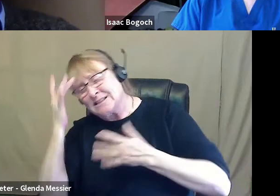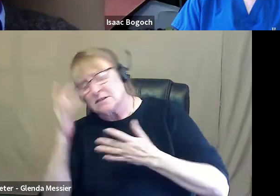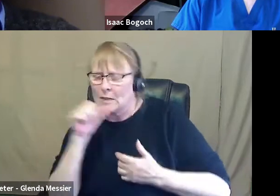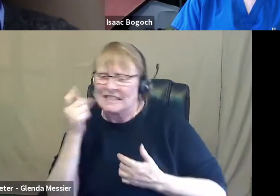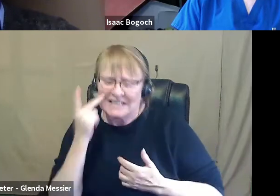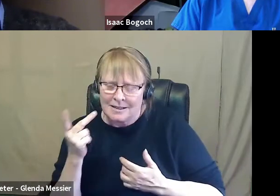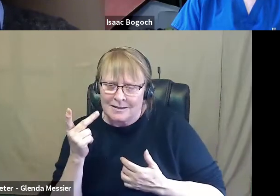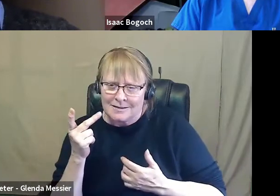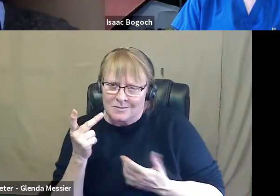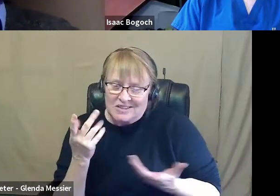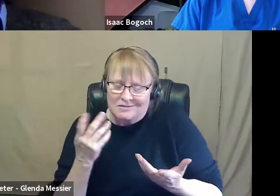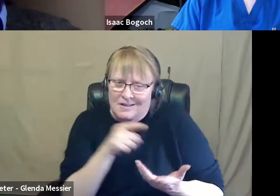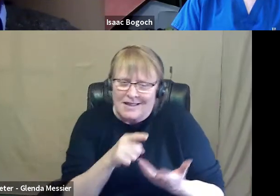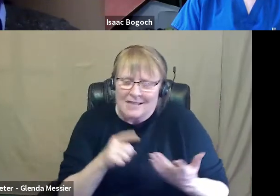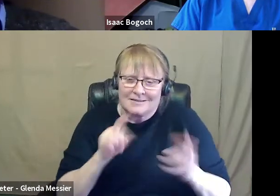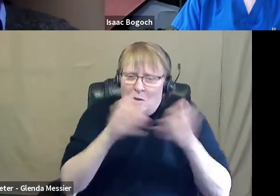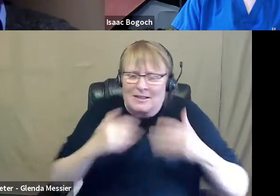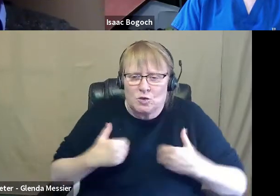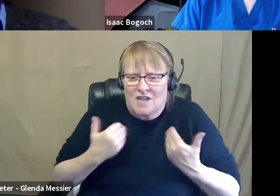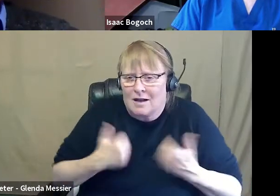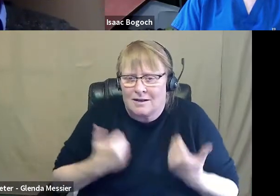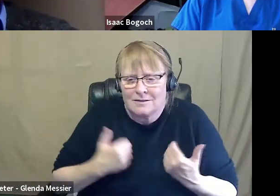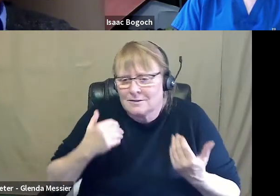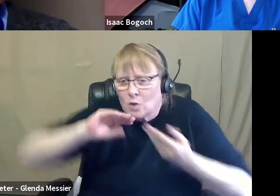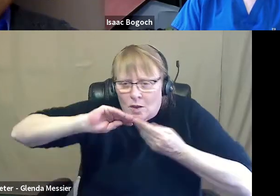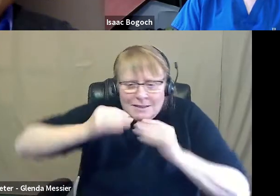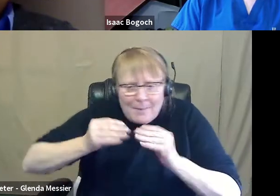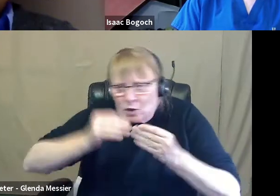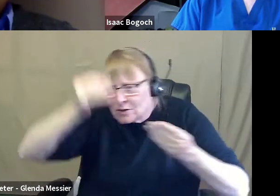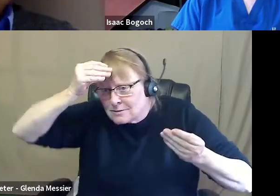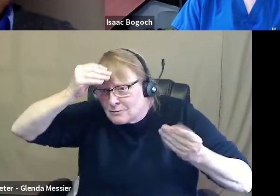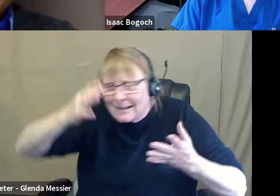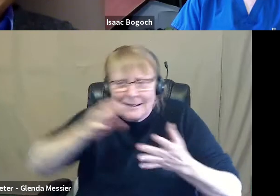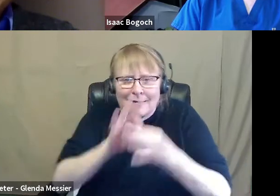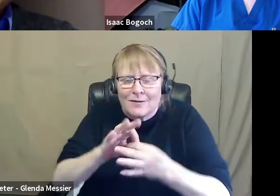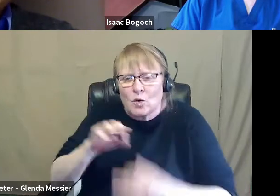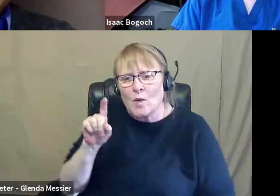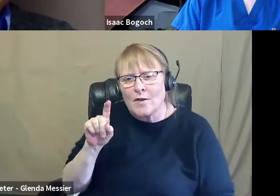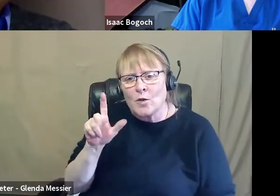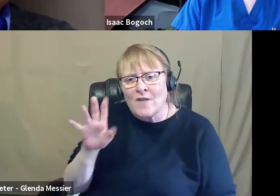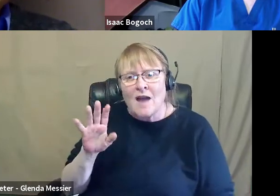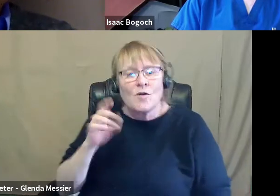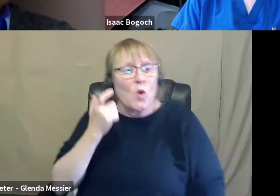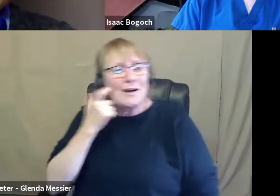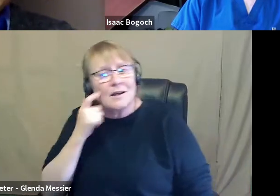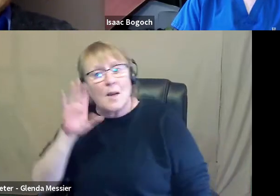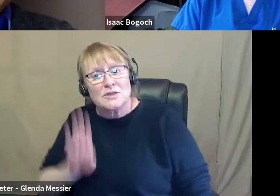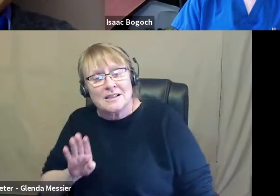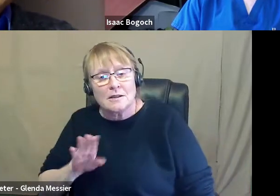young population. But we just don't have as much data on the 135 or the P1 that came out of